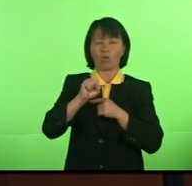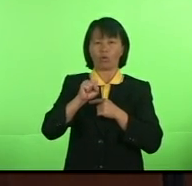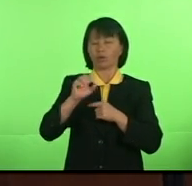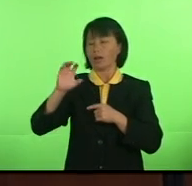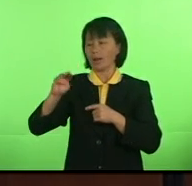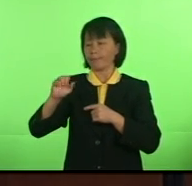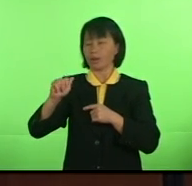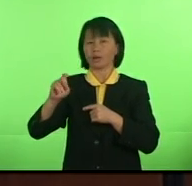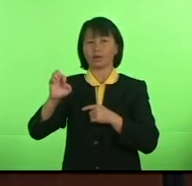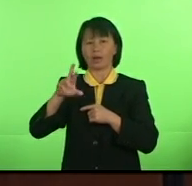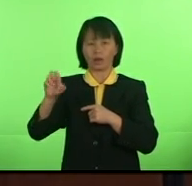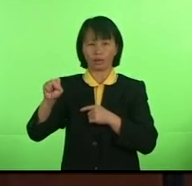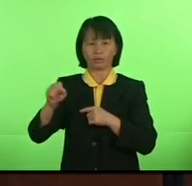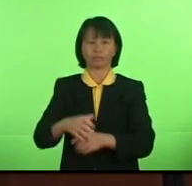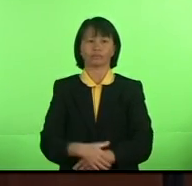markers.